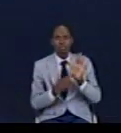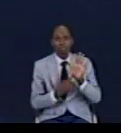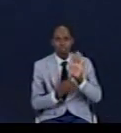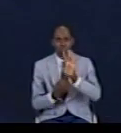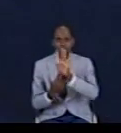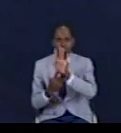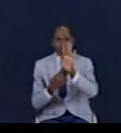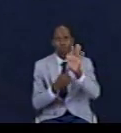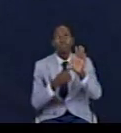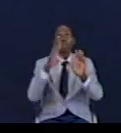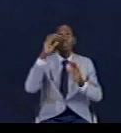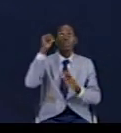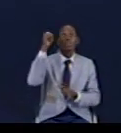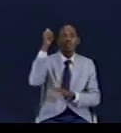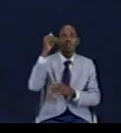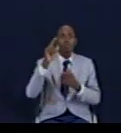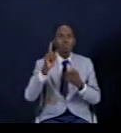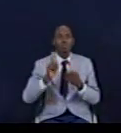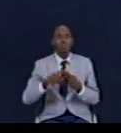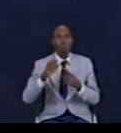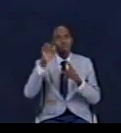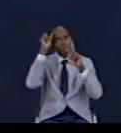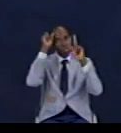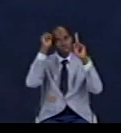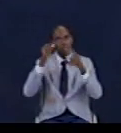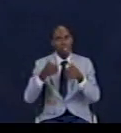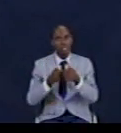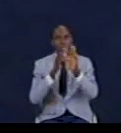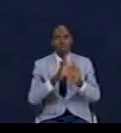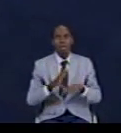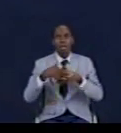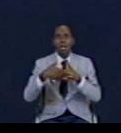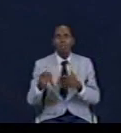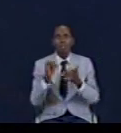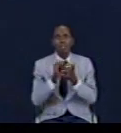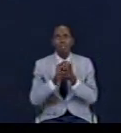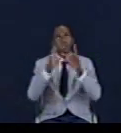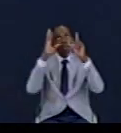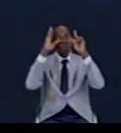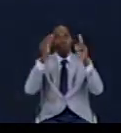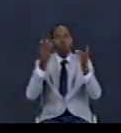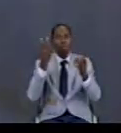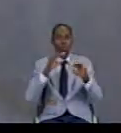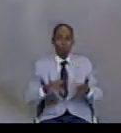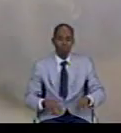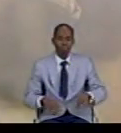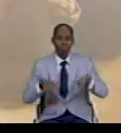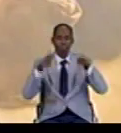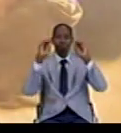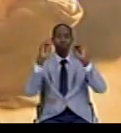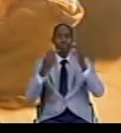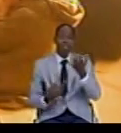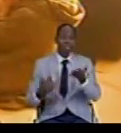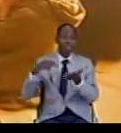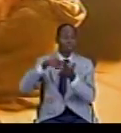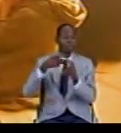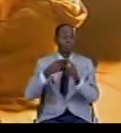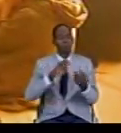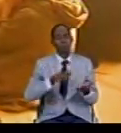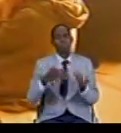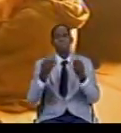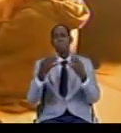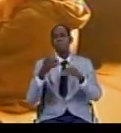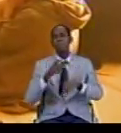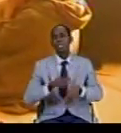showed himself to his disciples after that he was risen from the dead. Many times the Lord